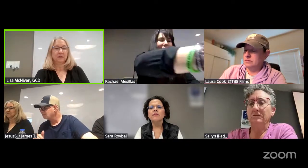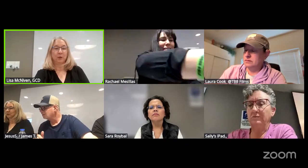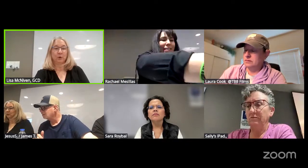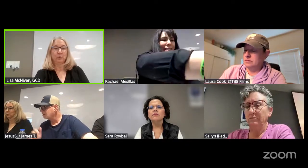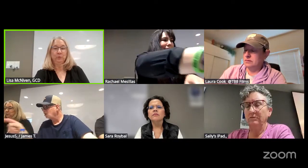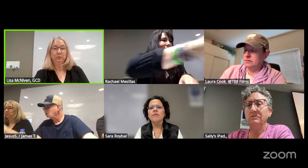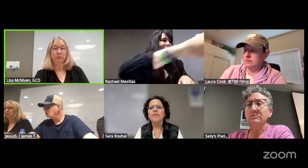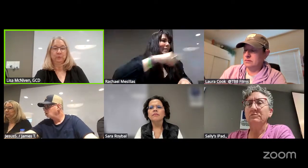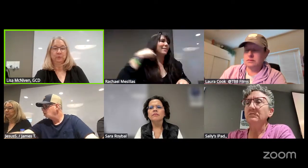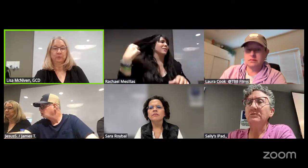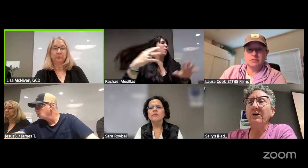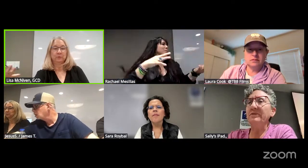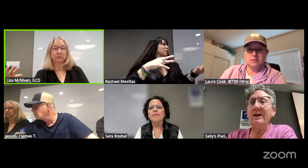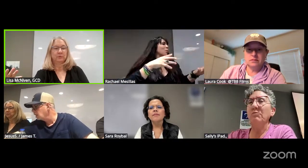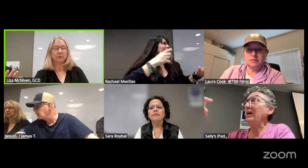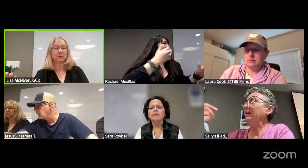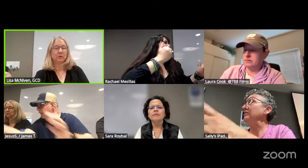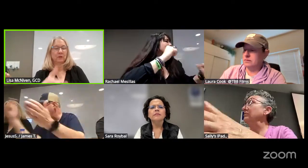Hello?